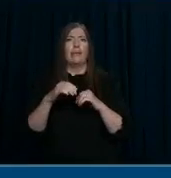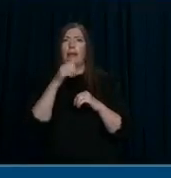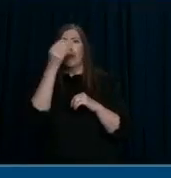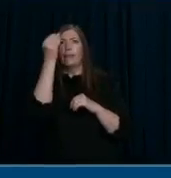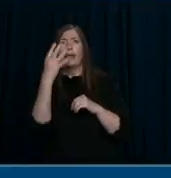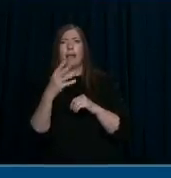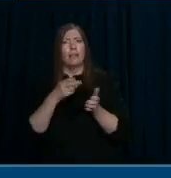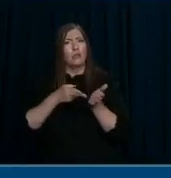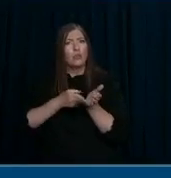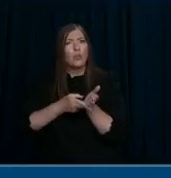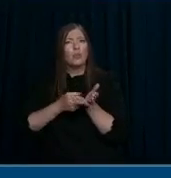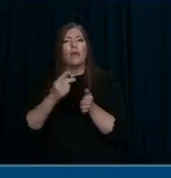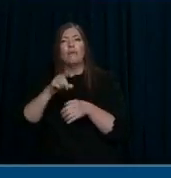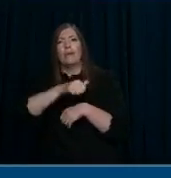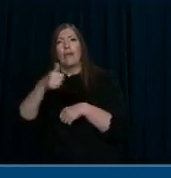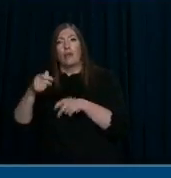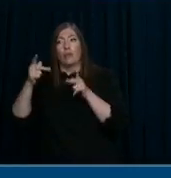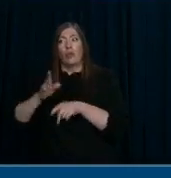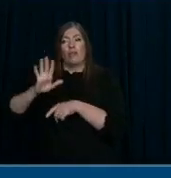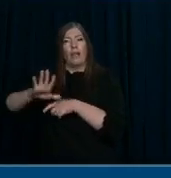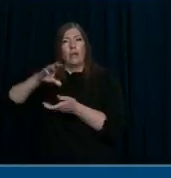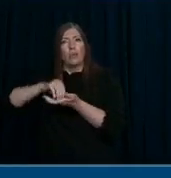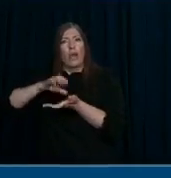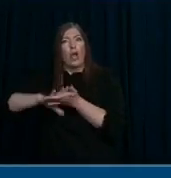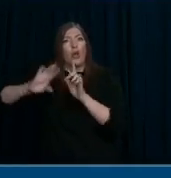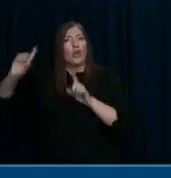of someone else's record and